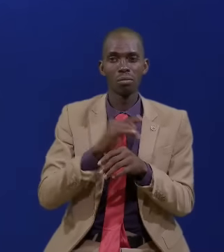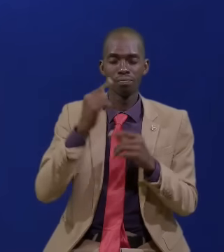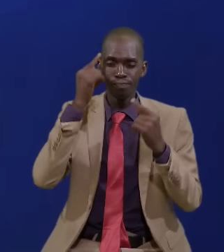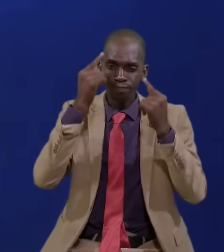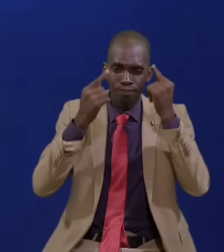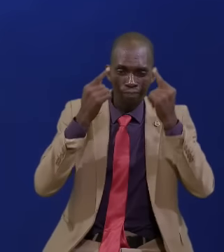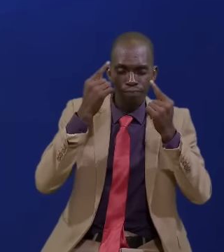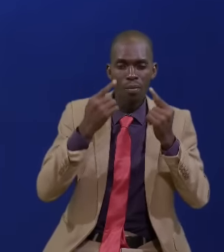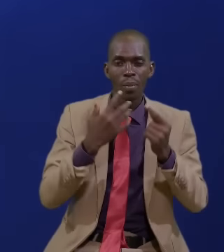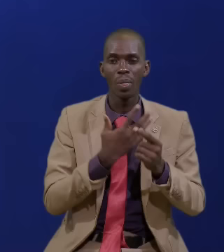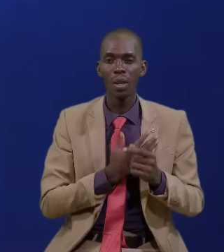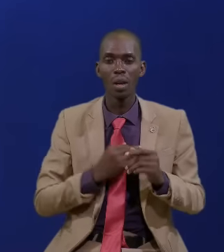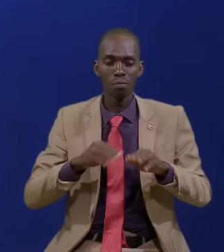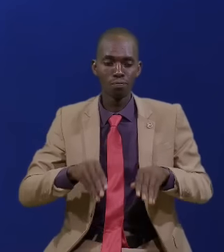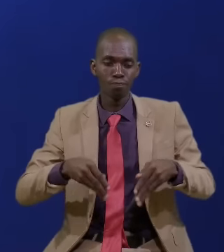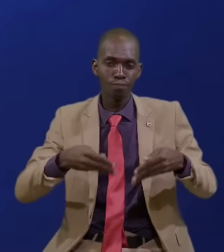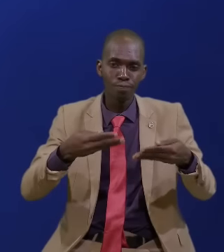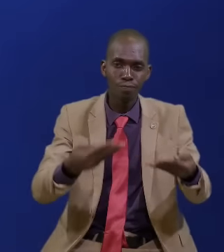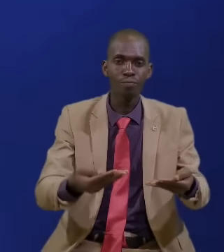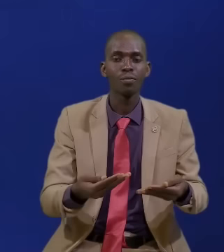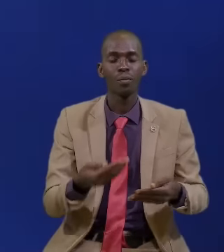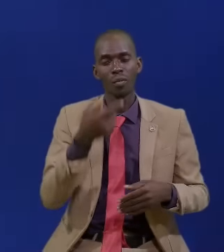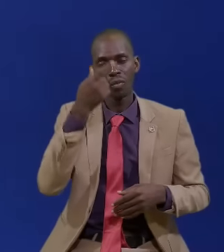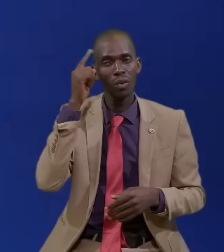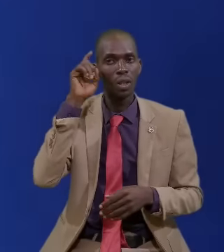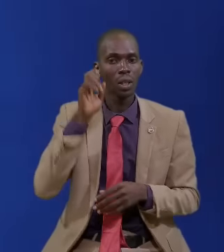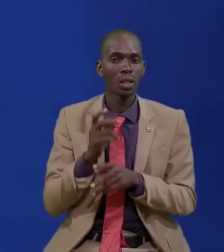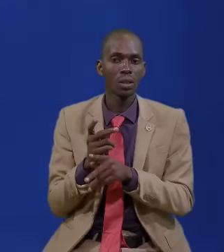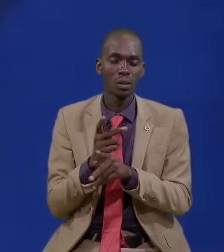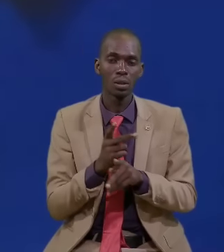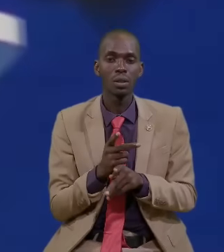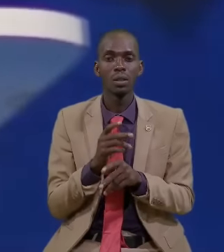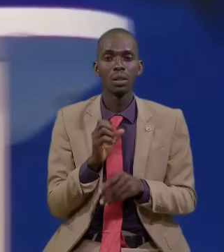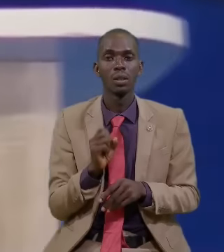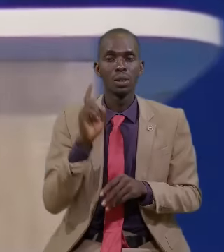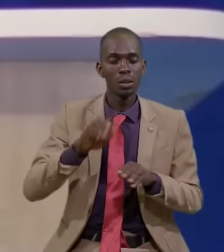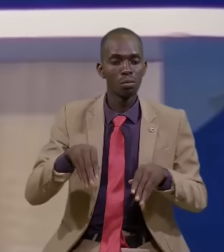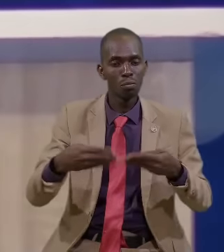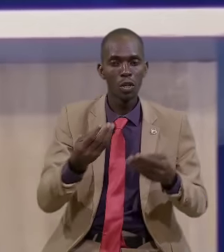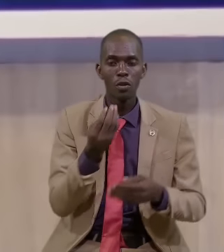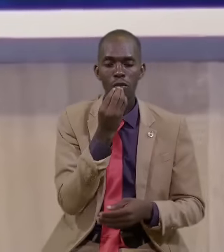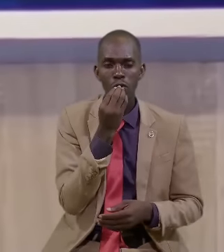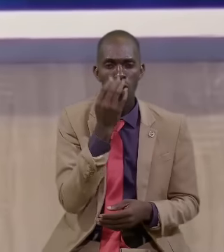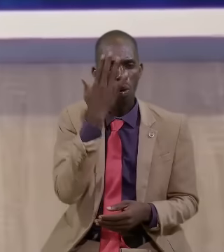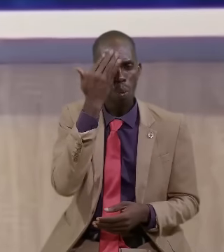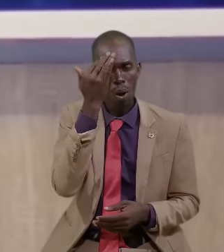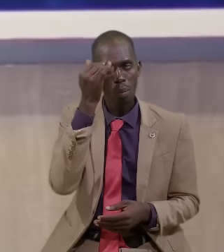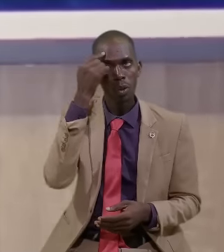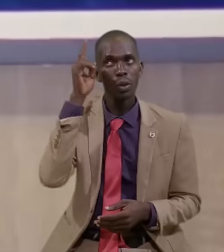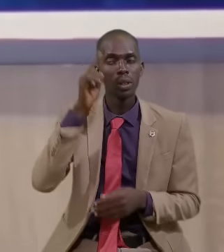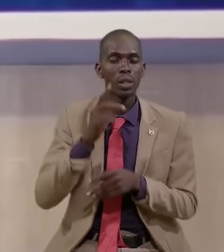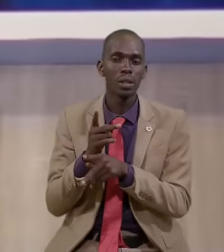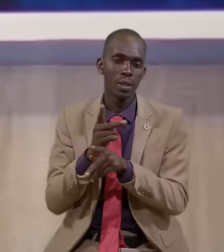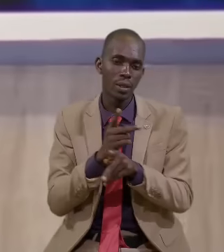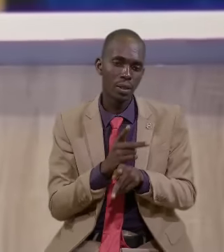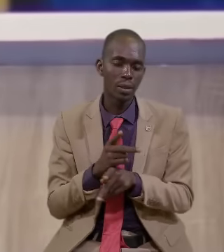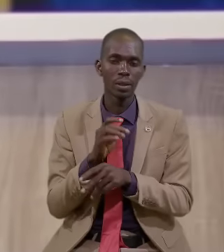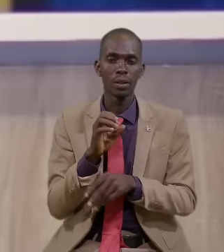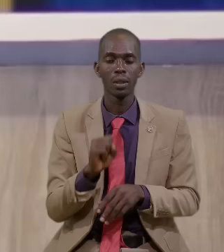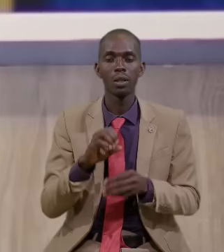provides. In his being considerate, he provides food because he cares. Number three,